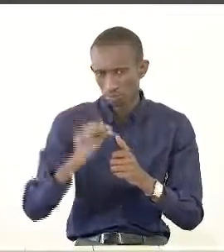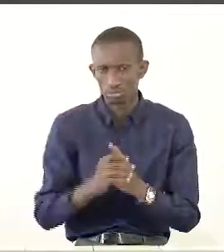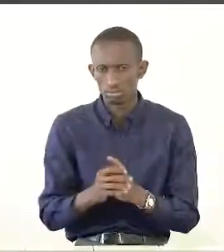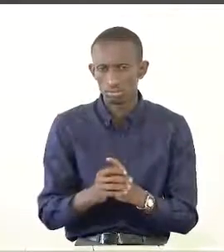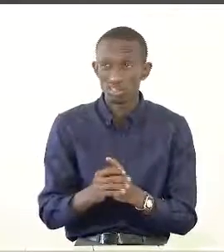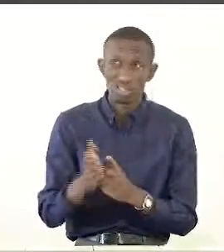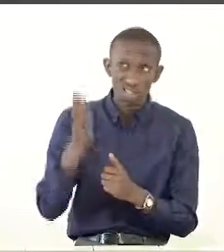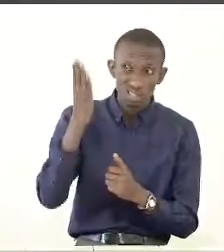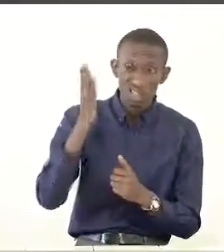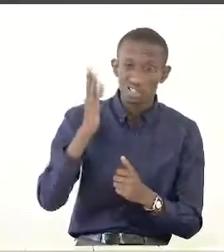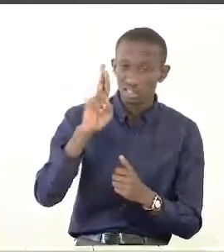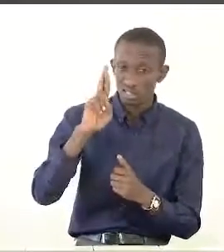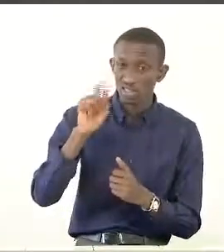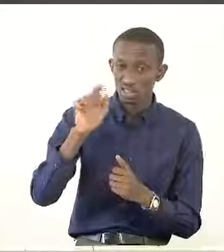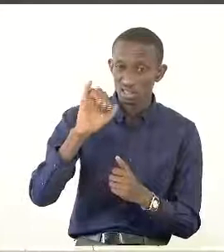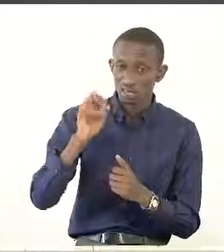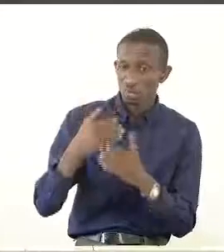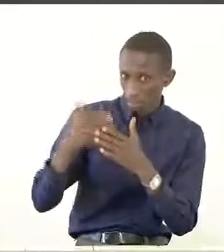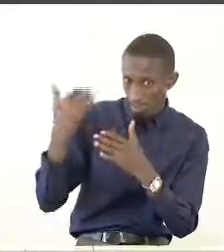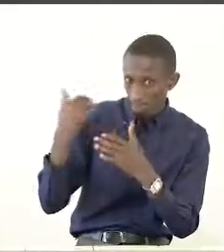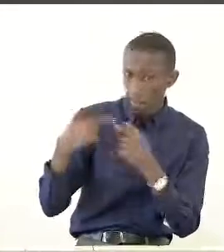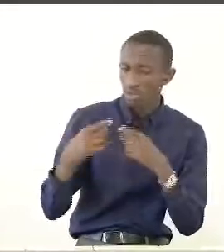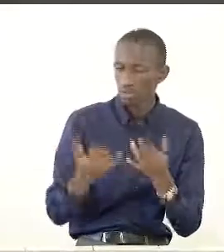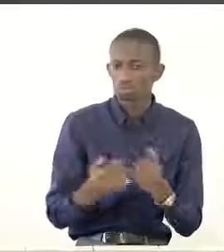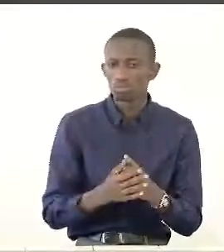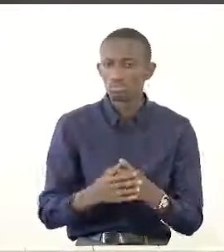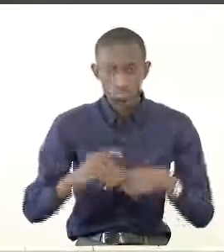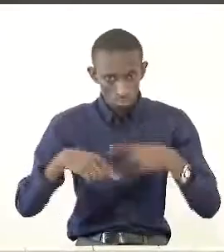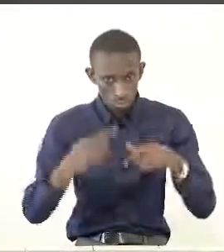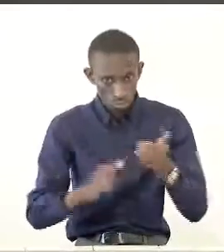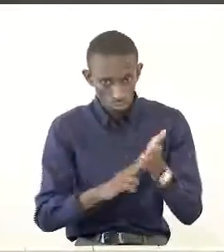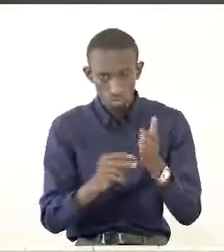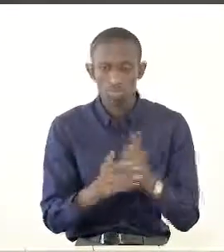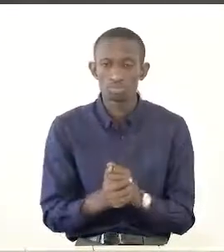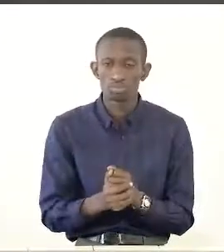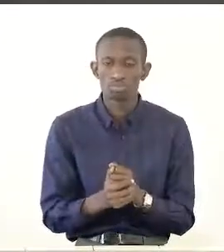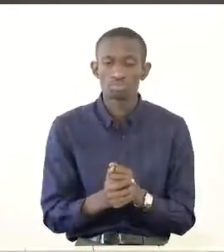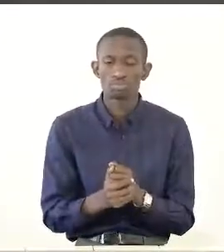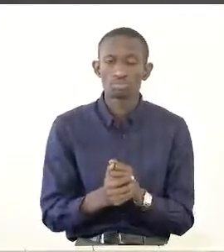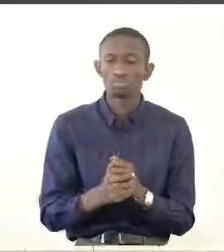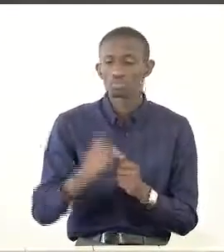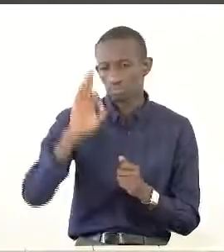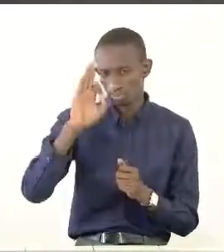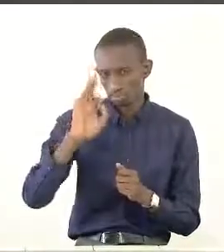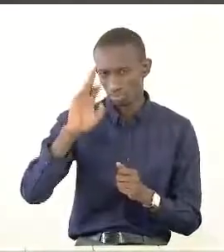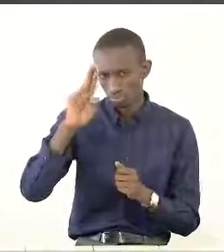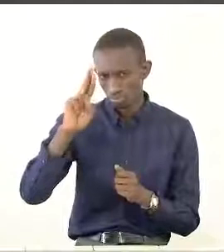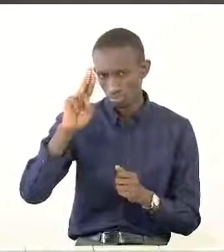a ratio, but now I'm going to use the product of a function and its derivative.